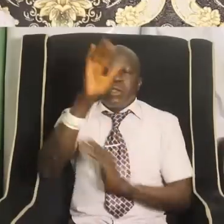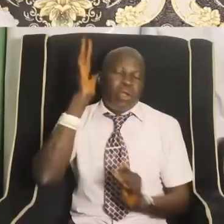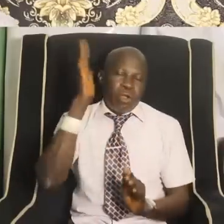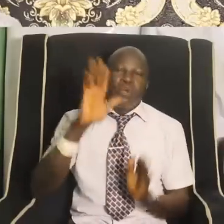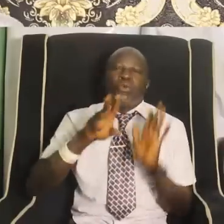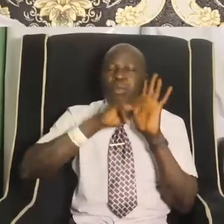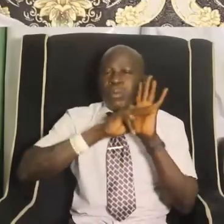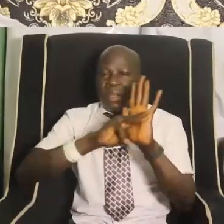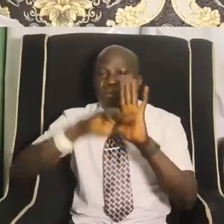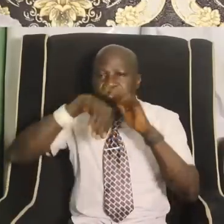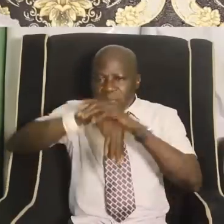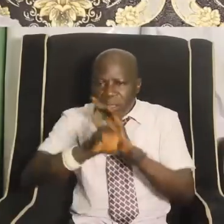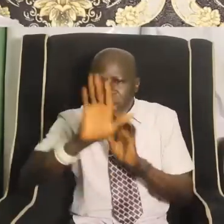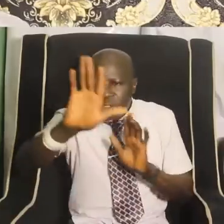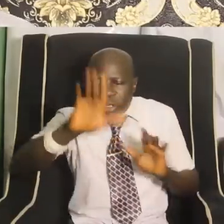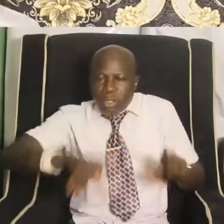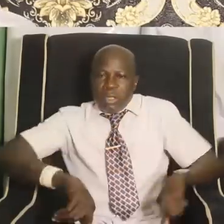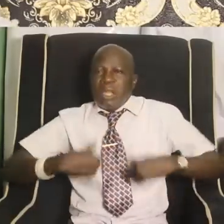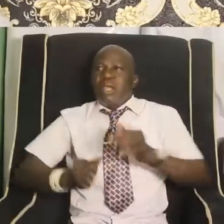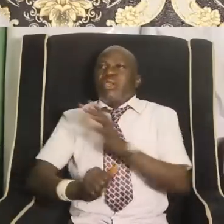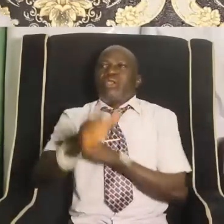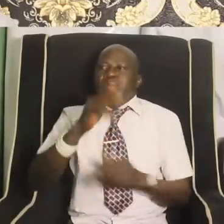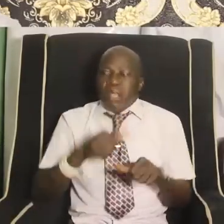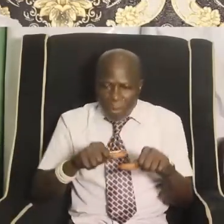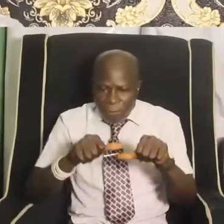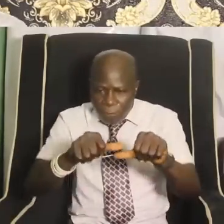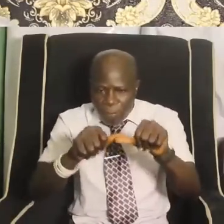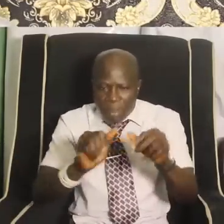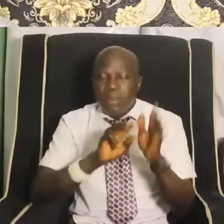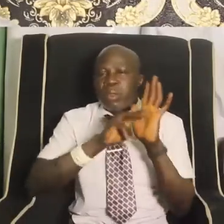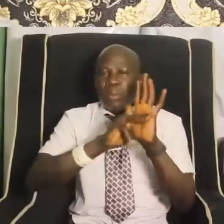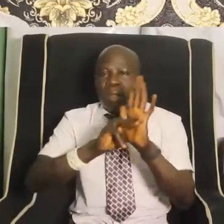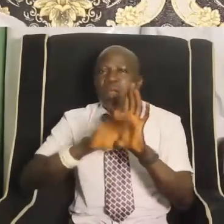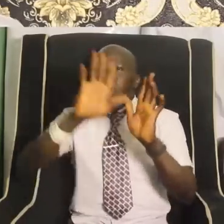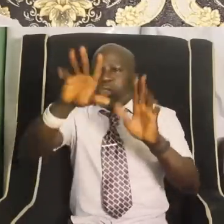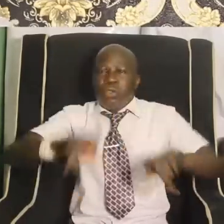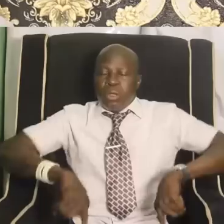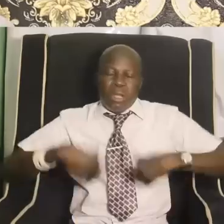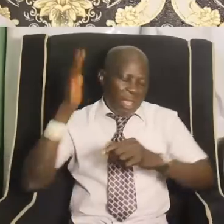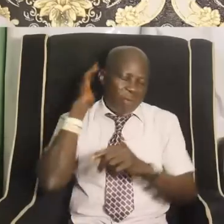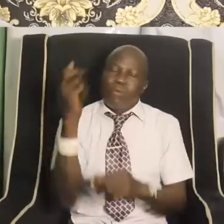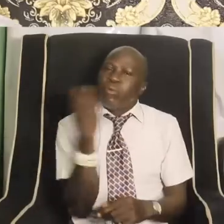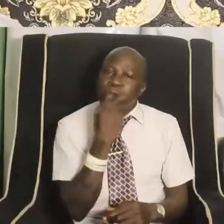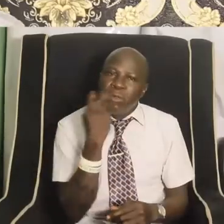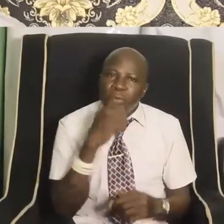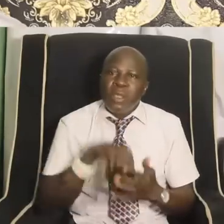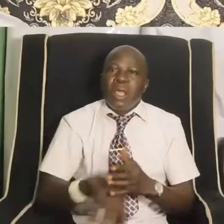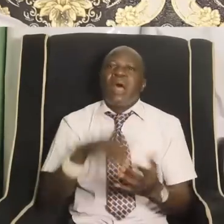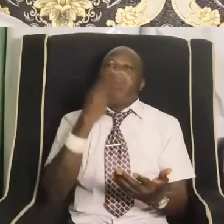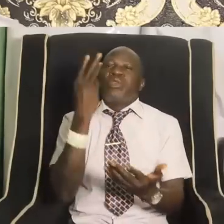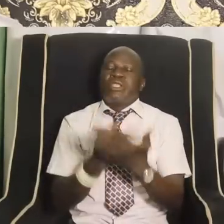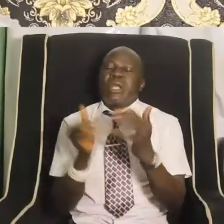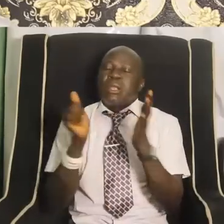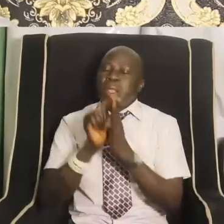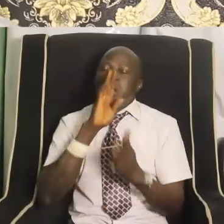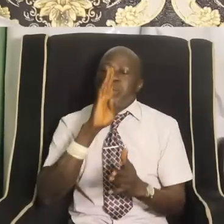aye. God will manifest himself in your life. God will manifest. Aye ma phone. God will manifest. Ben yori.